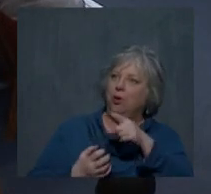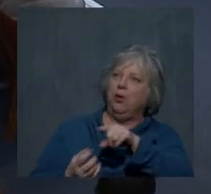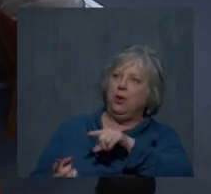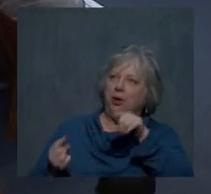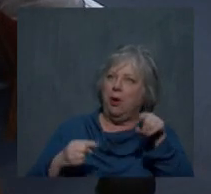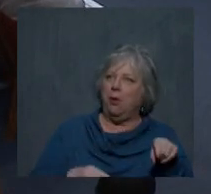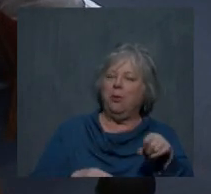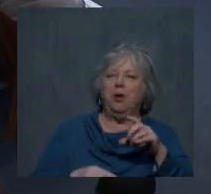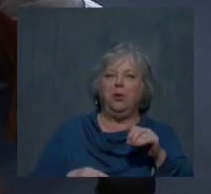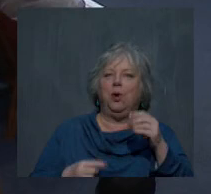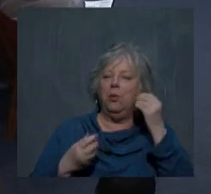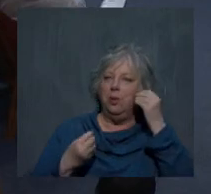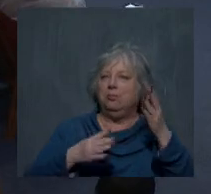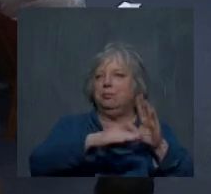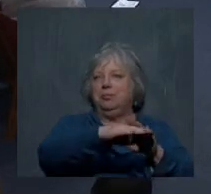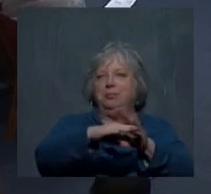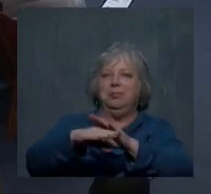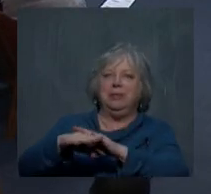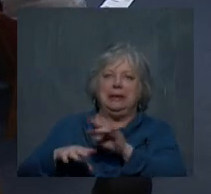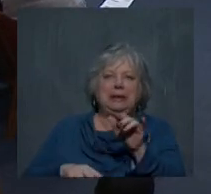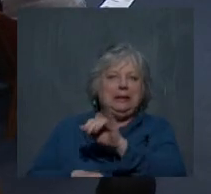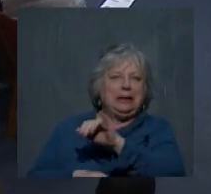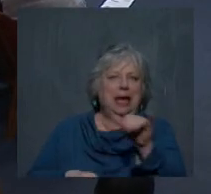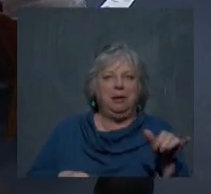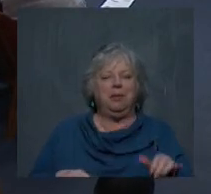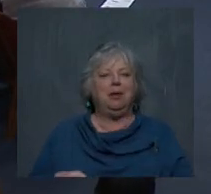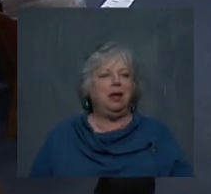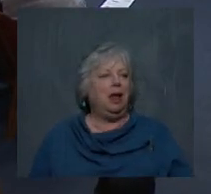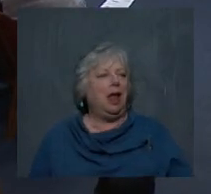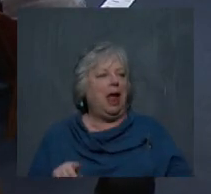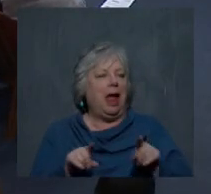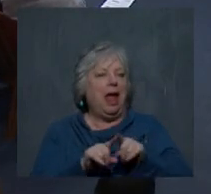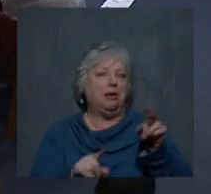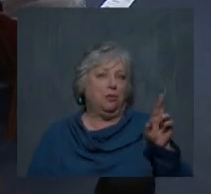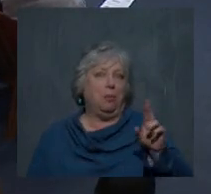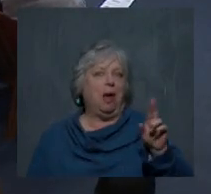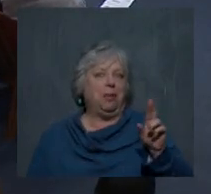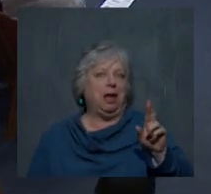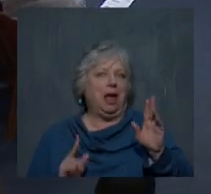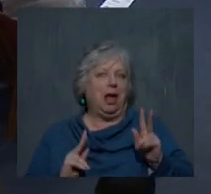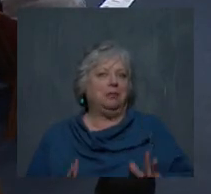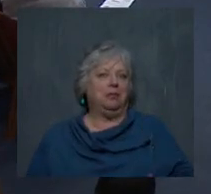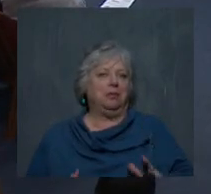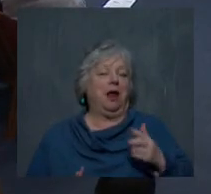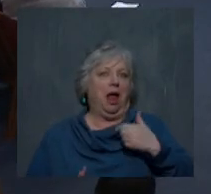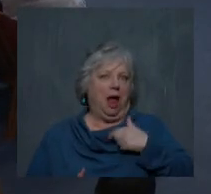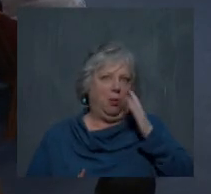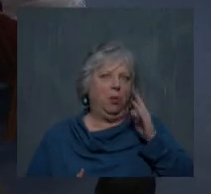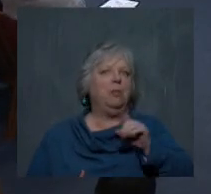we'll give you the notice that we give everybody, of course, as we always do, Director As a Hendricks. Republican, I'll be there.